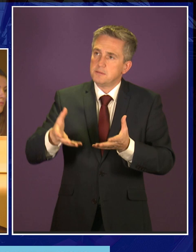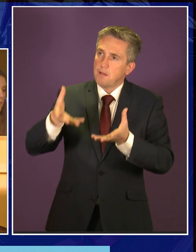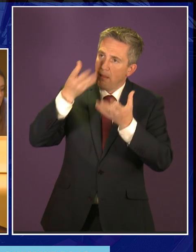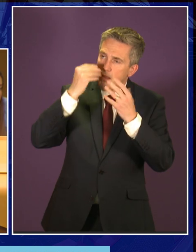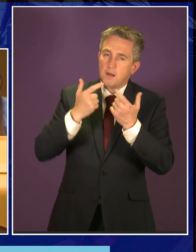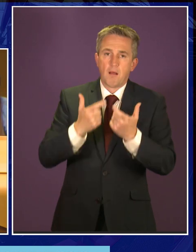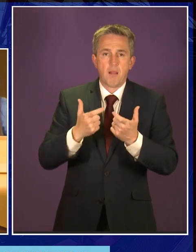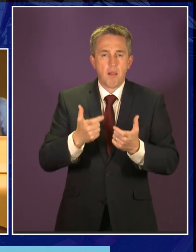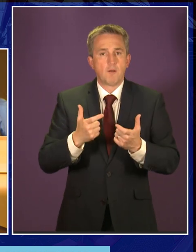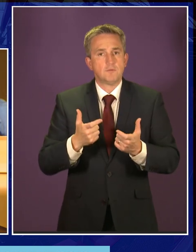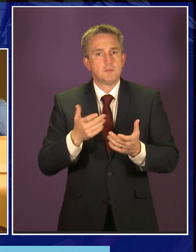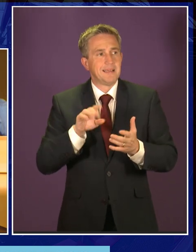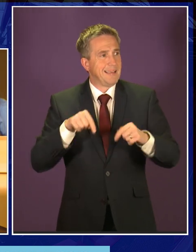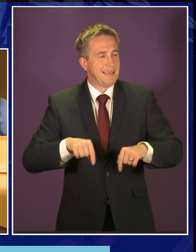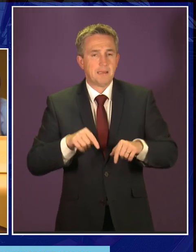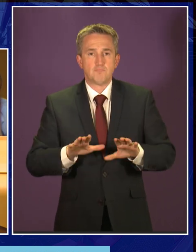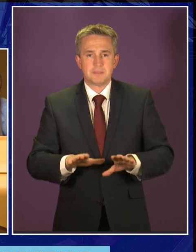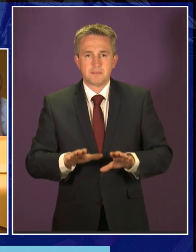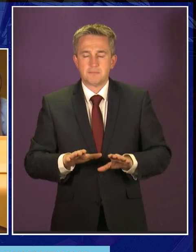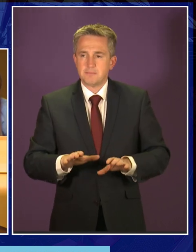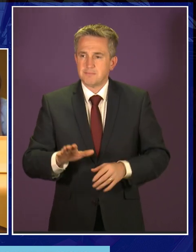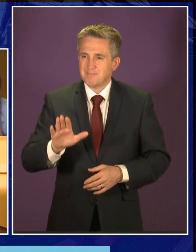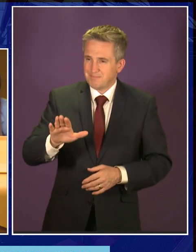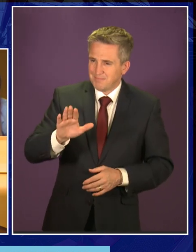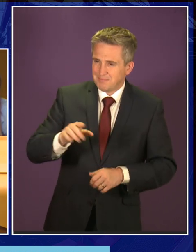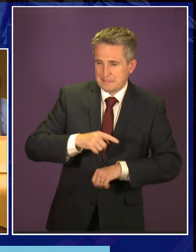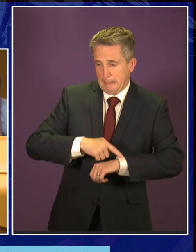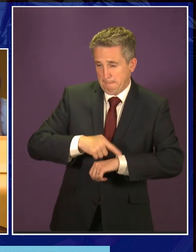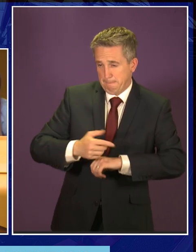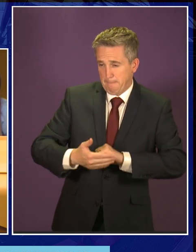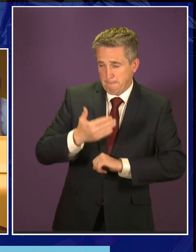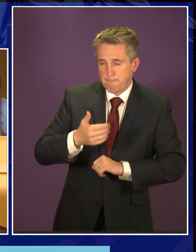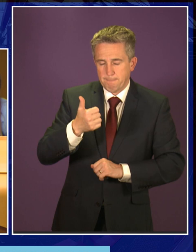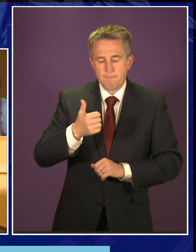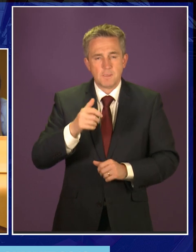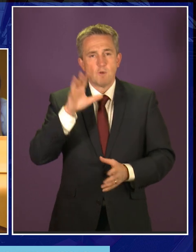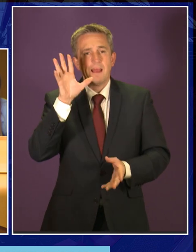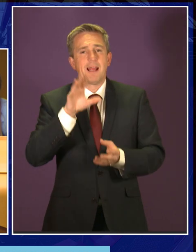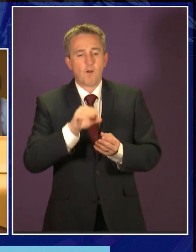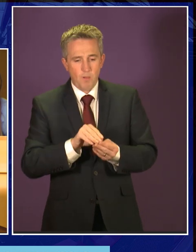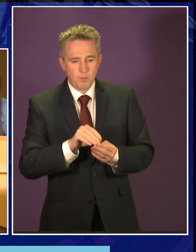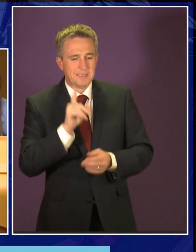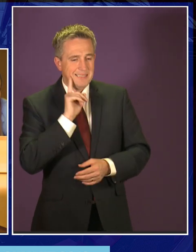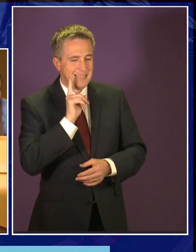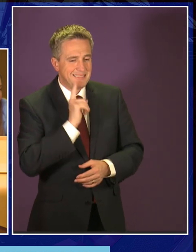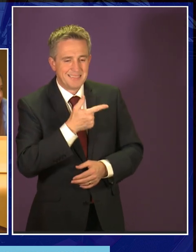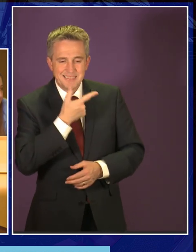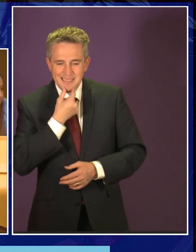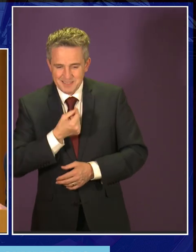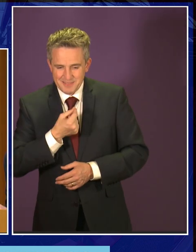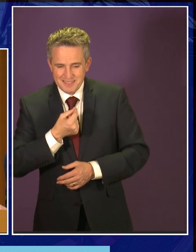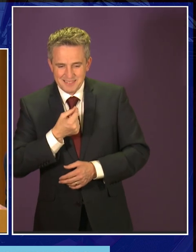education in your country. Could I ask you to conclude your remarks, please? In conclusion, ladies and gentlemen,